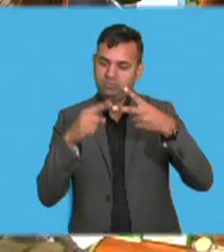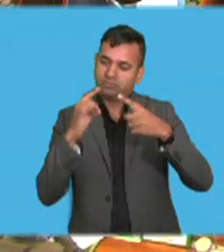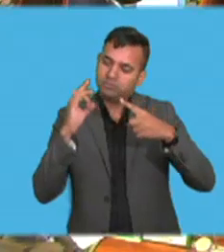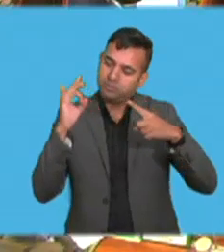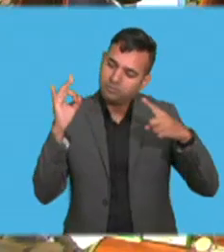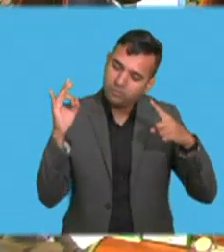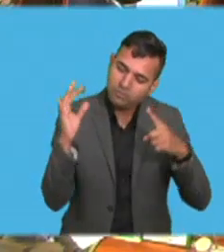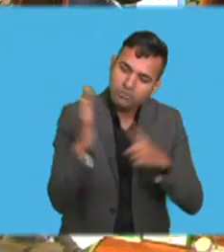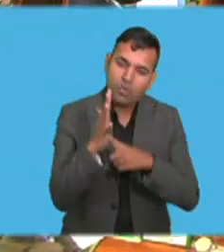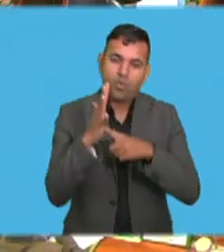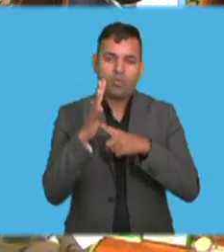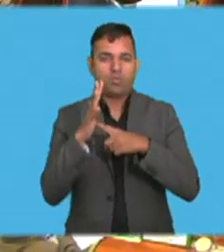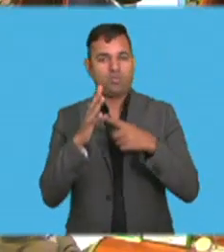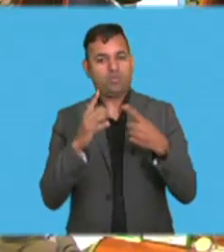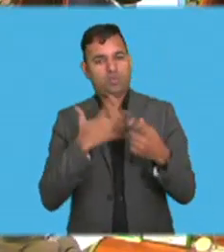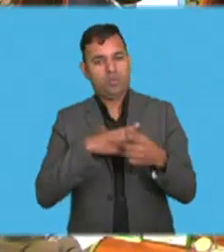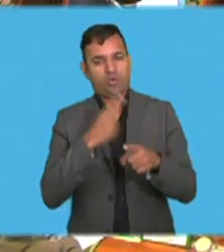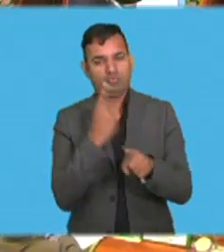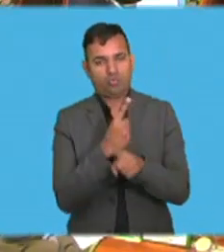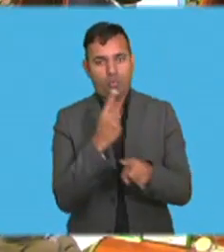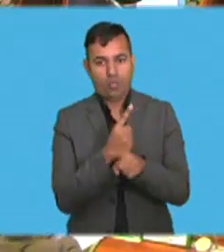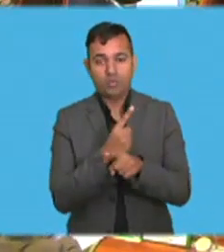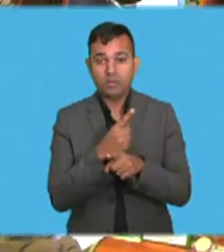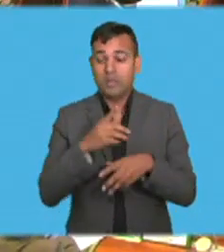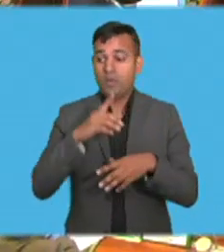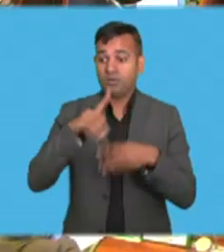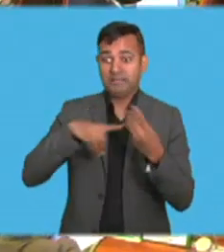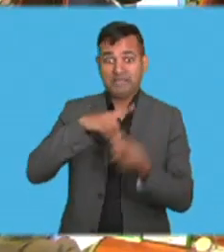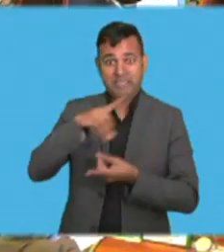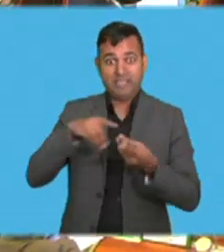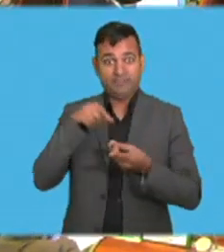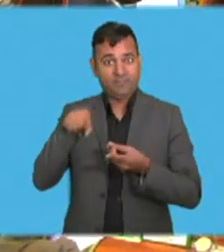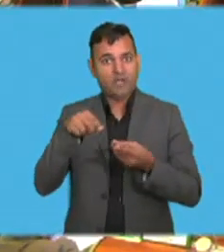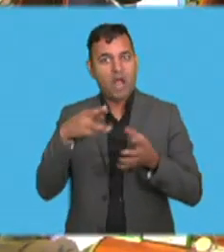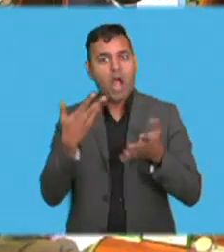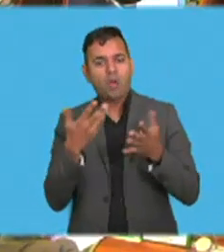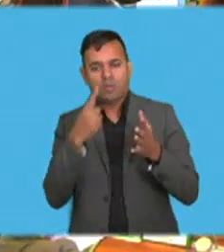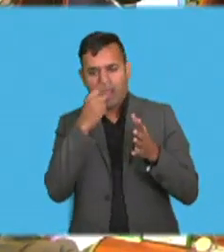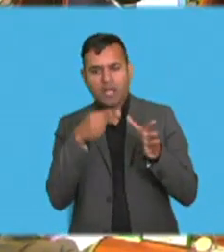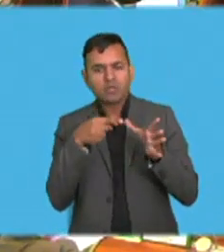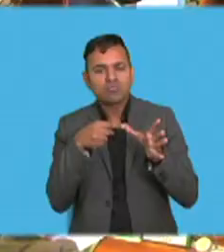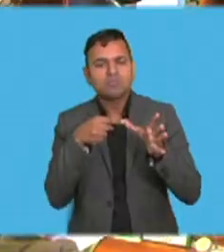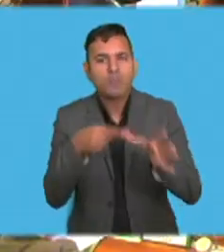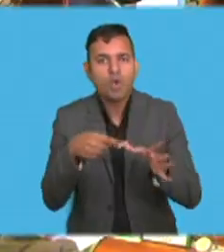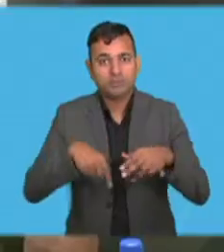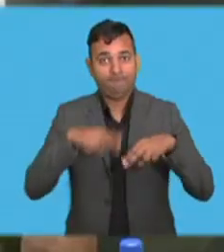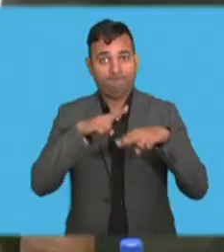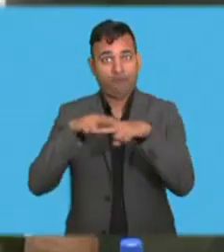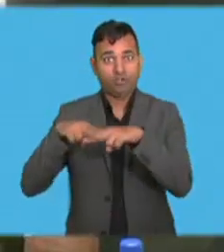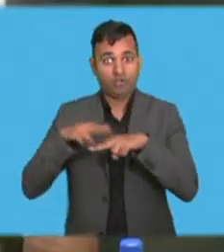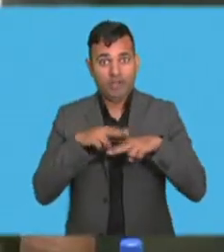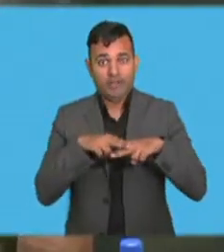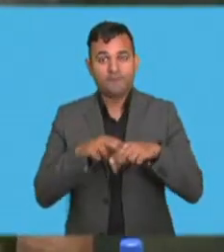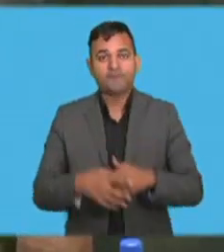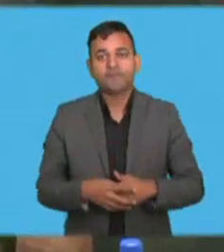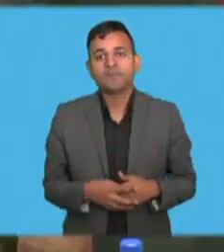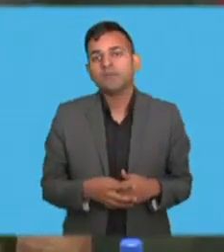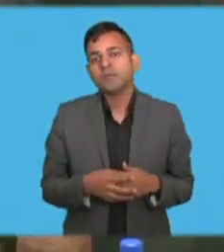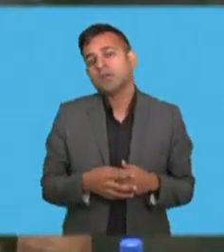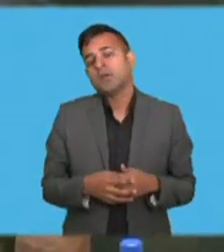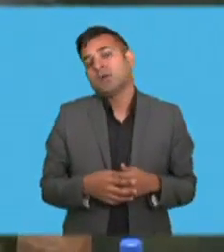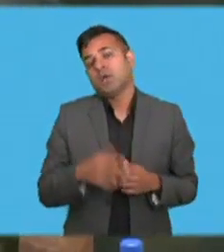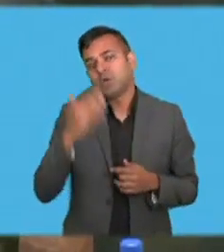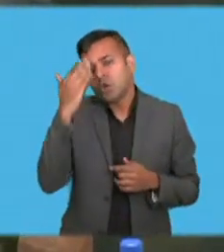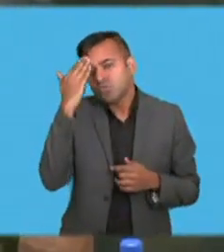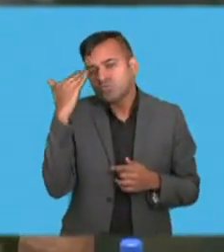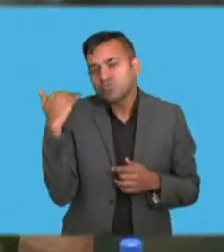to disaster responses in Fiji. One, we wish to remind all Fijians and all